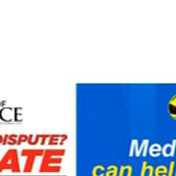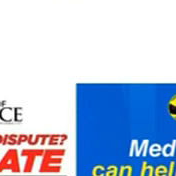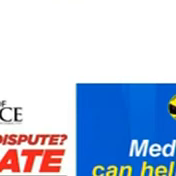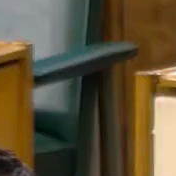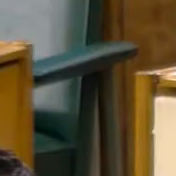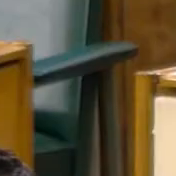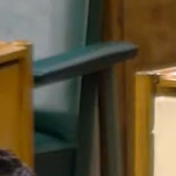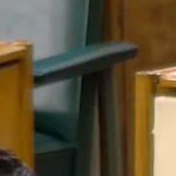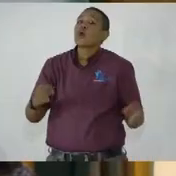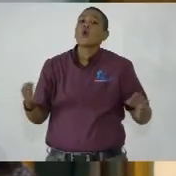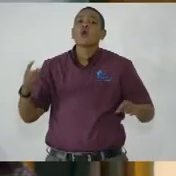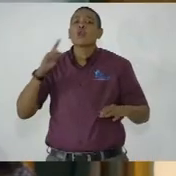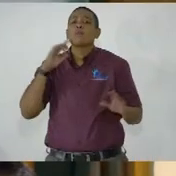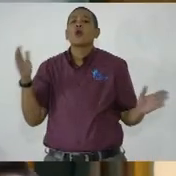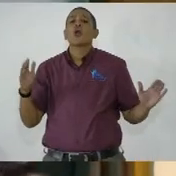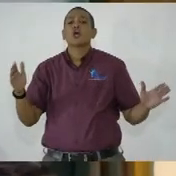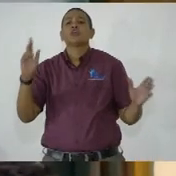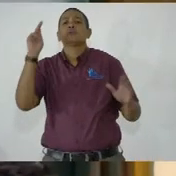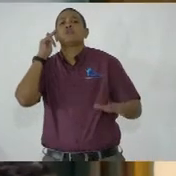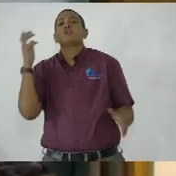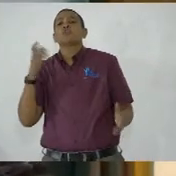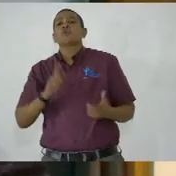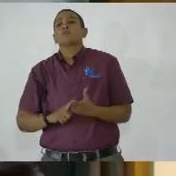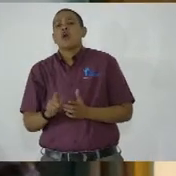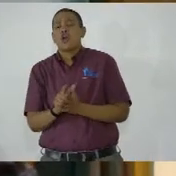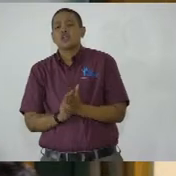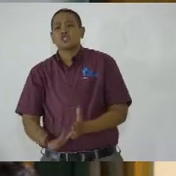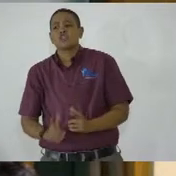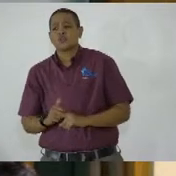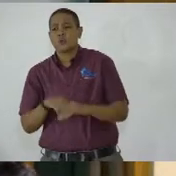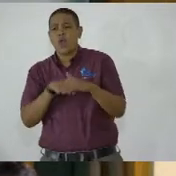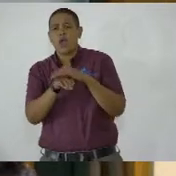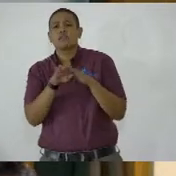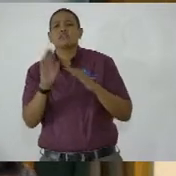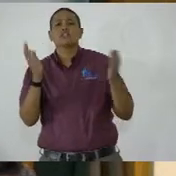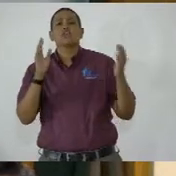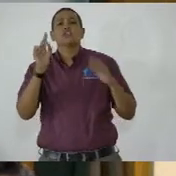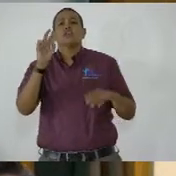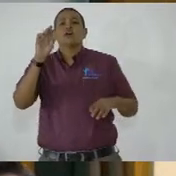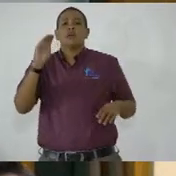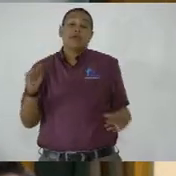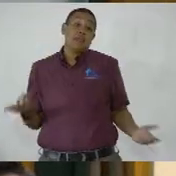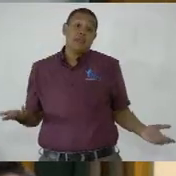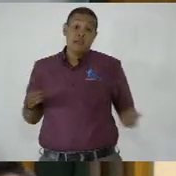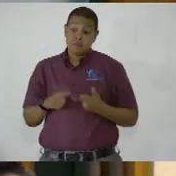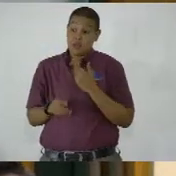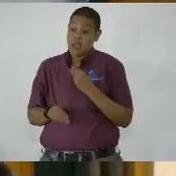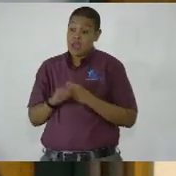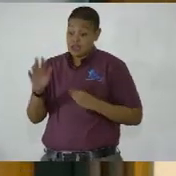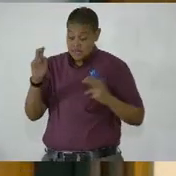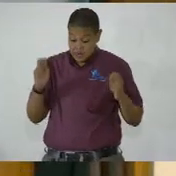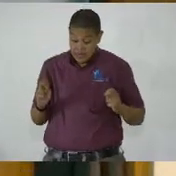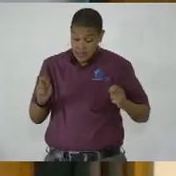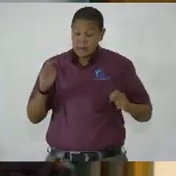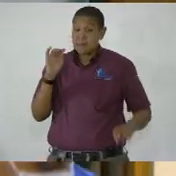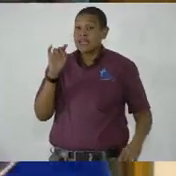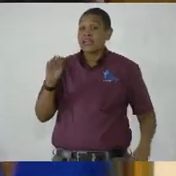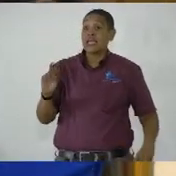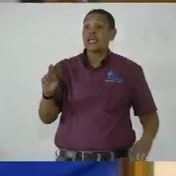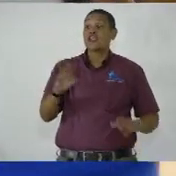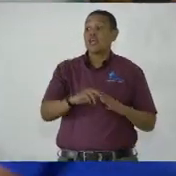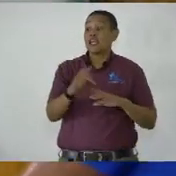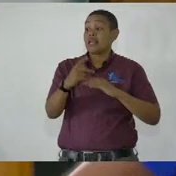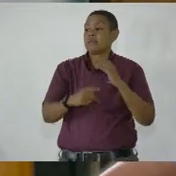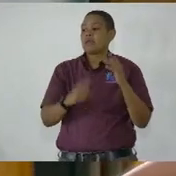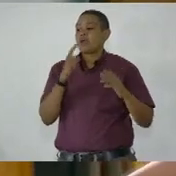courts and to urge parties and attorneys to access the service of the DRF or their mediators in the parishes to